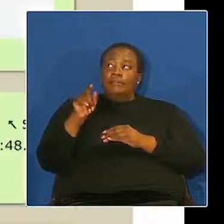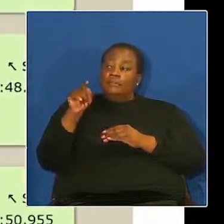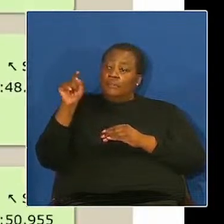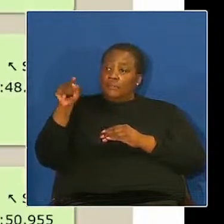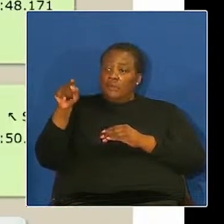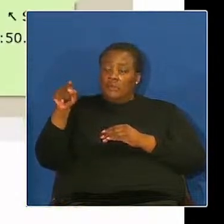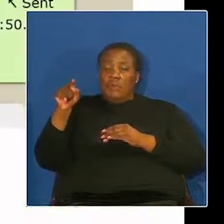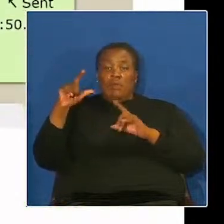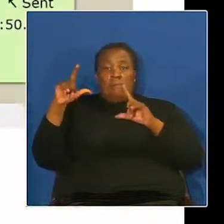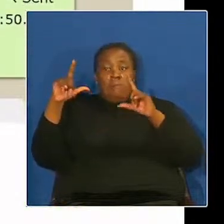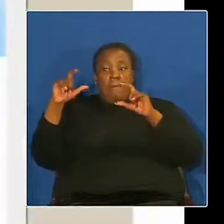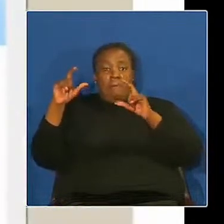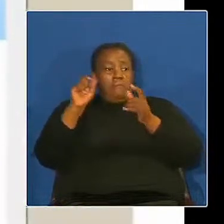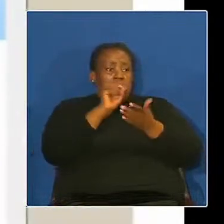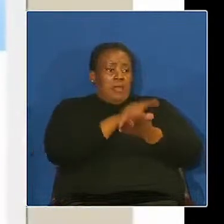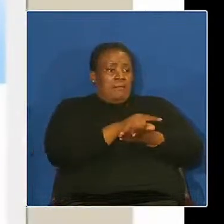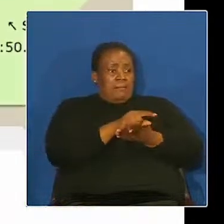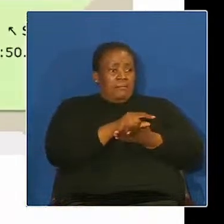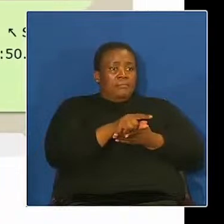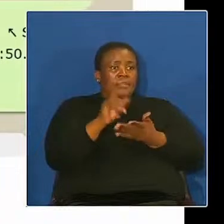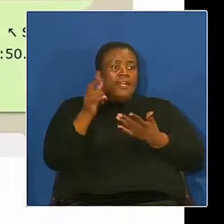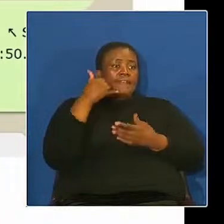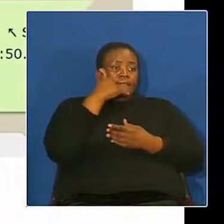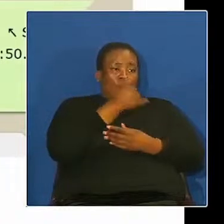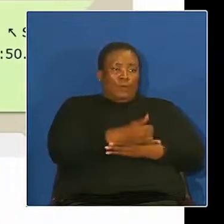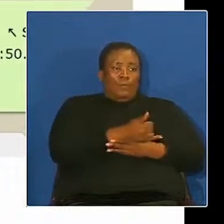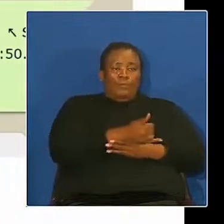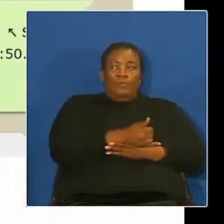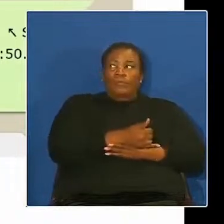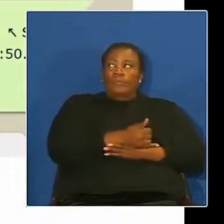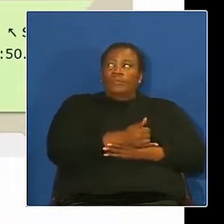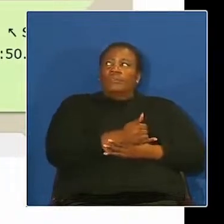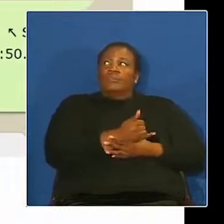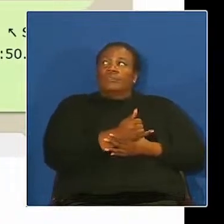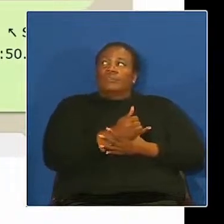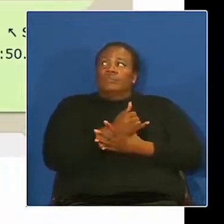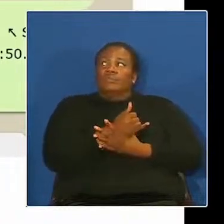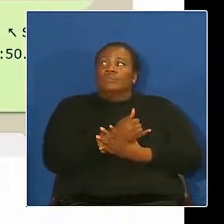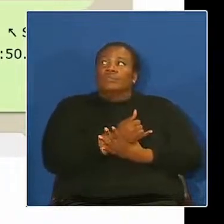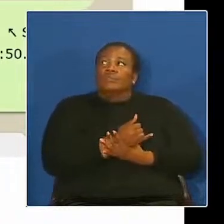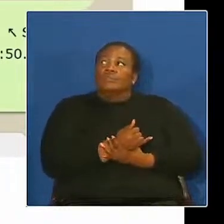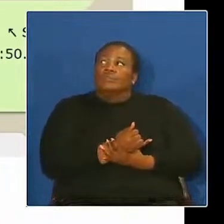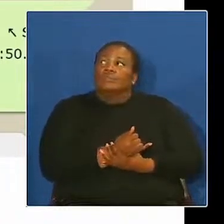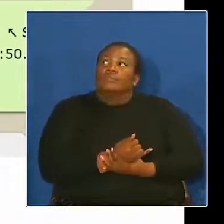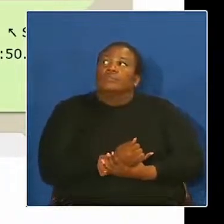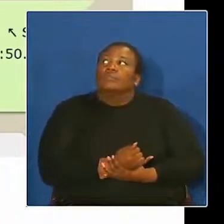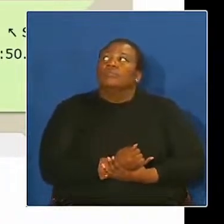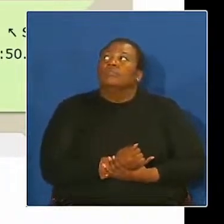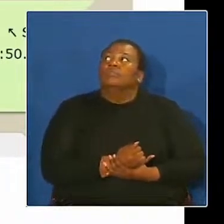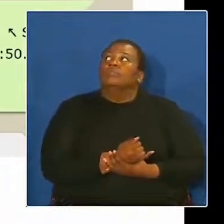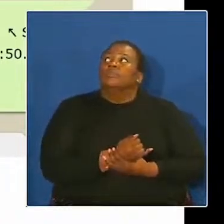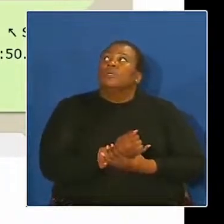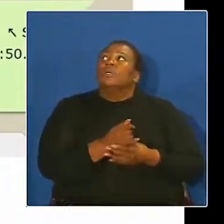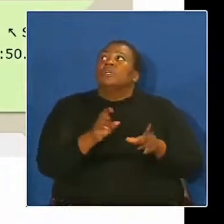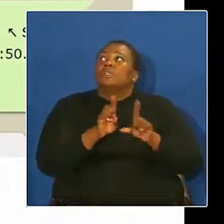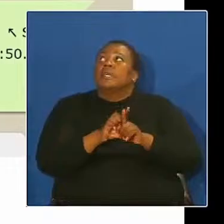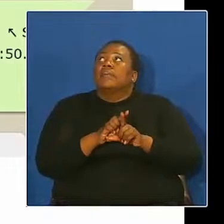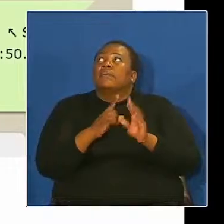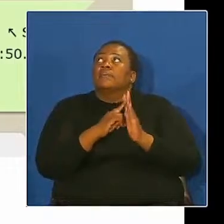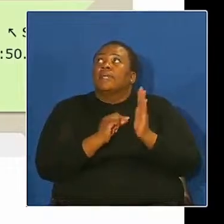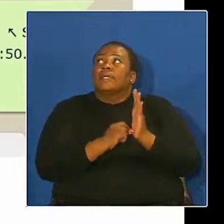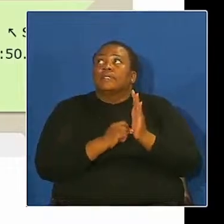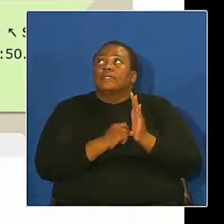Kat, is calling then Mr. Mokhotsi on the same